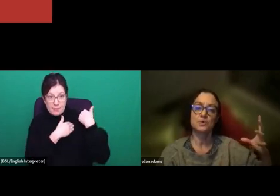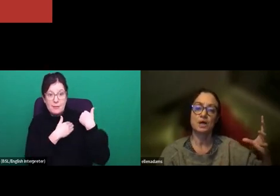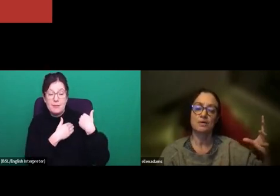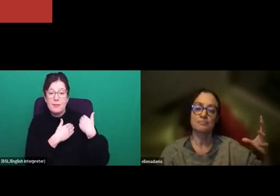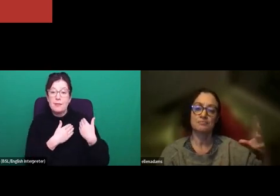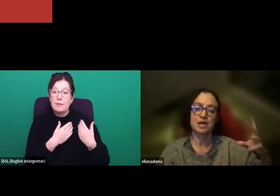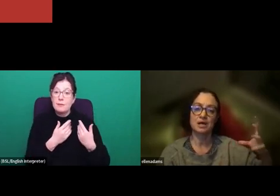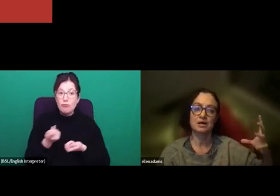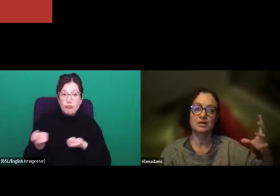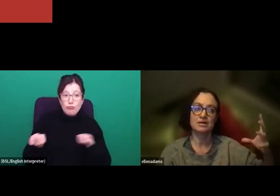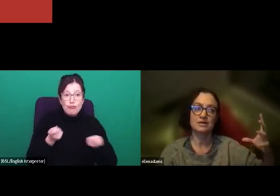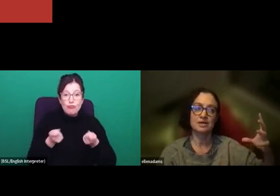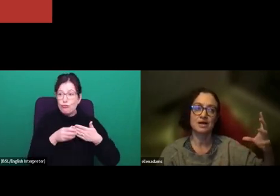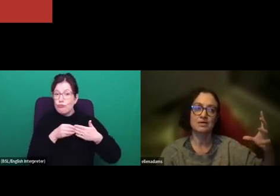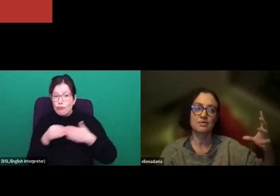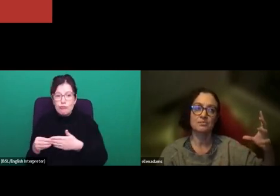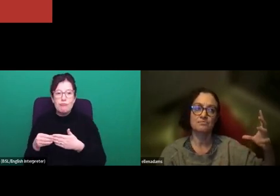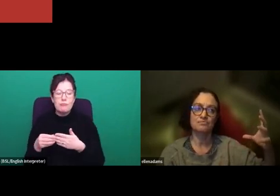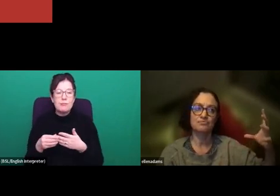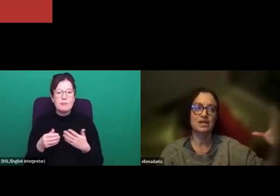to